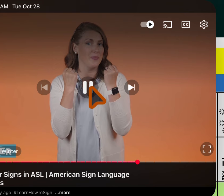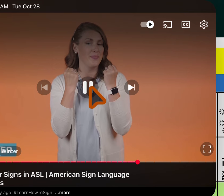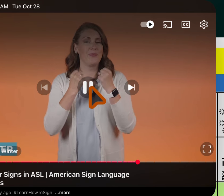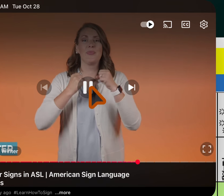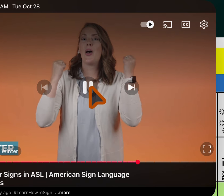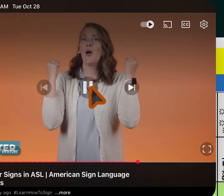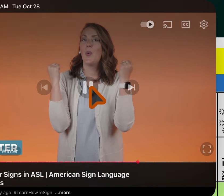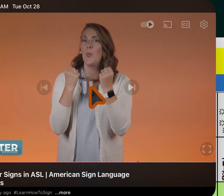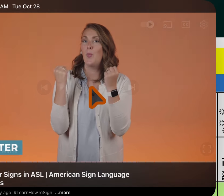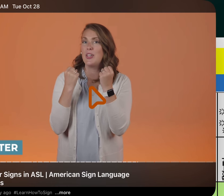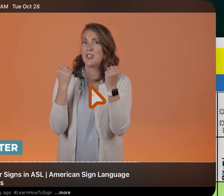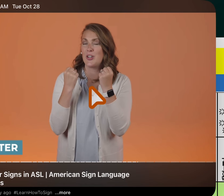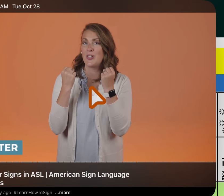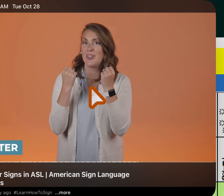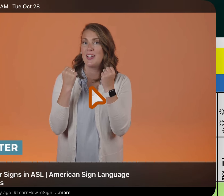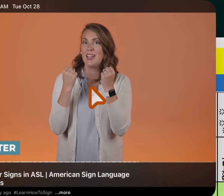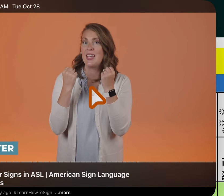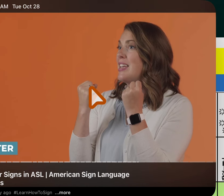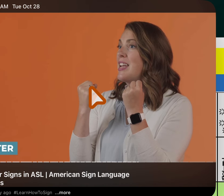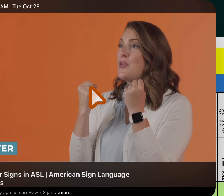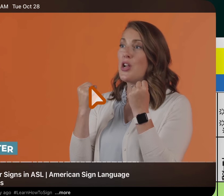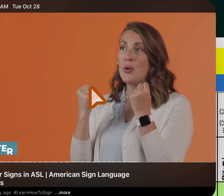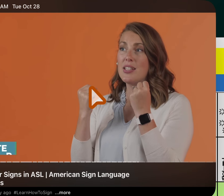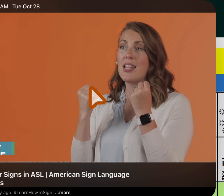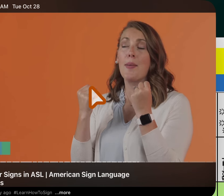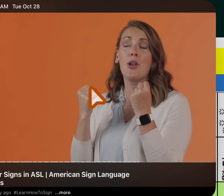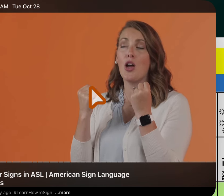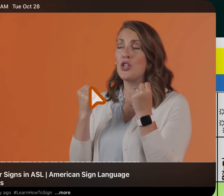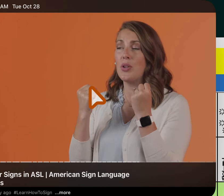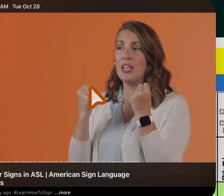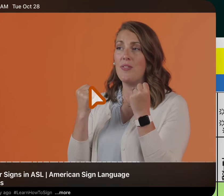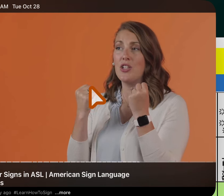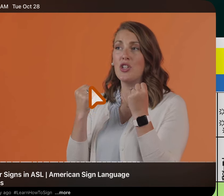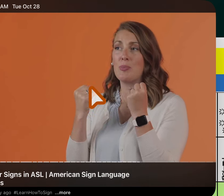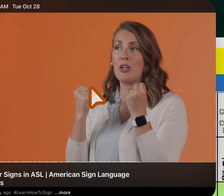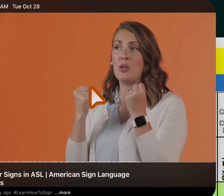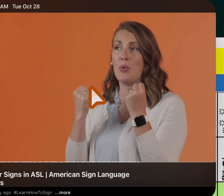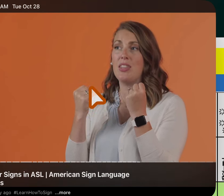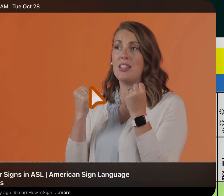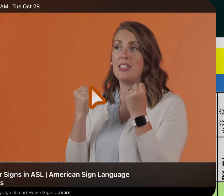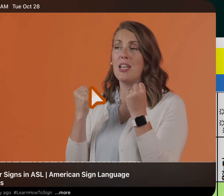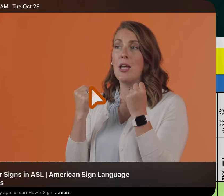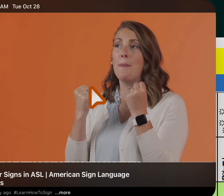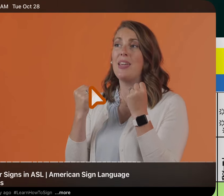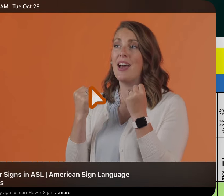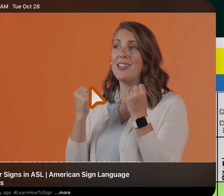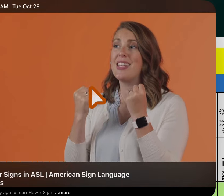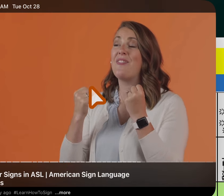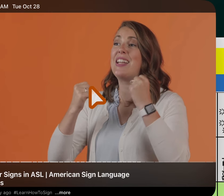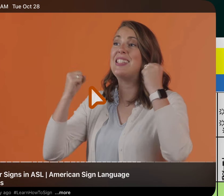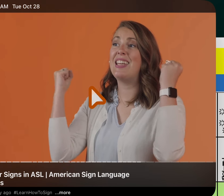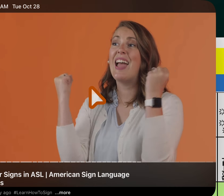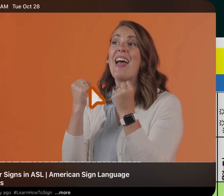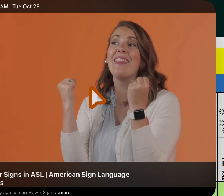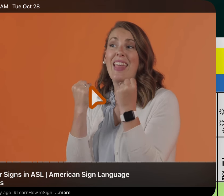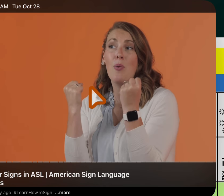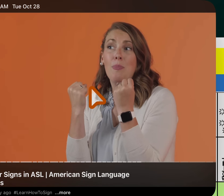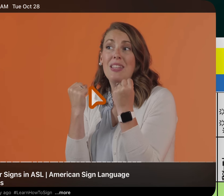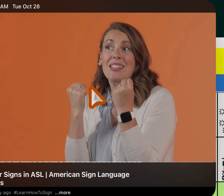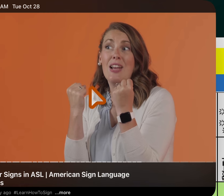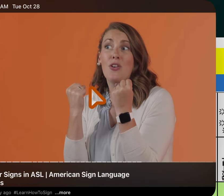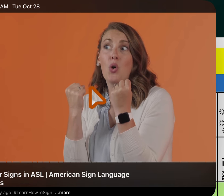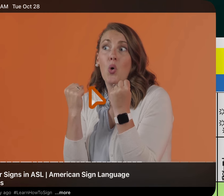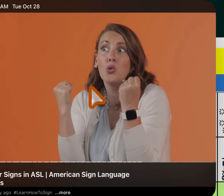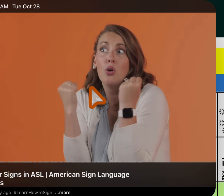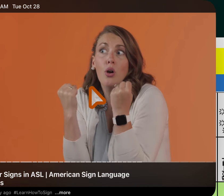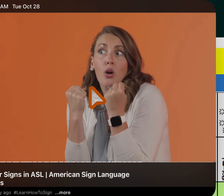Winter, winter. Now notice I'm not showing any facial expression with this because if I did, that would be